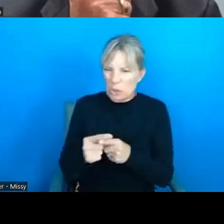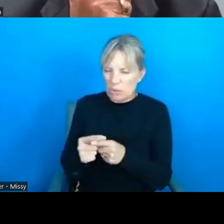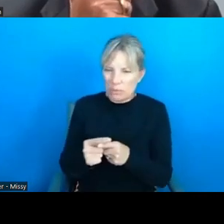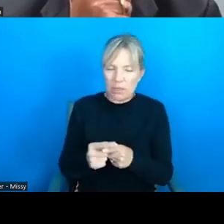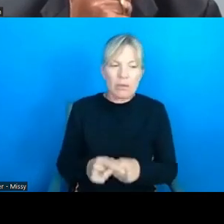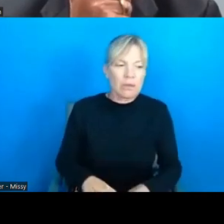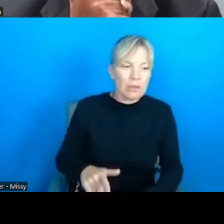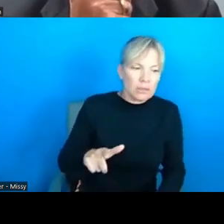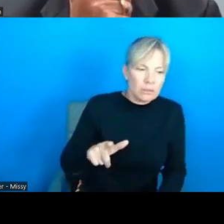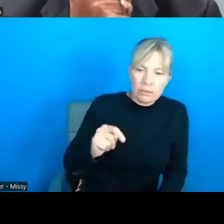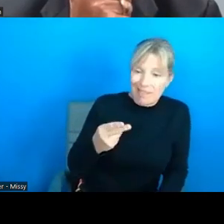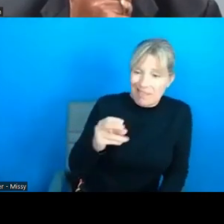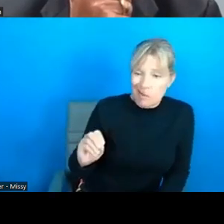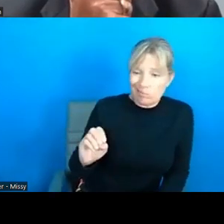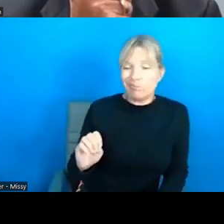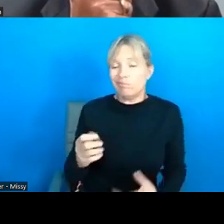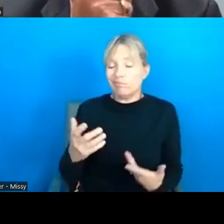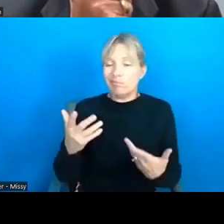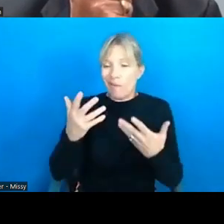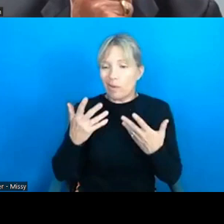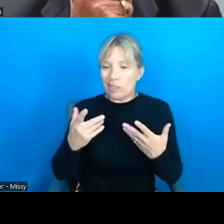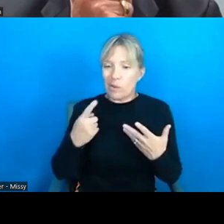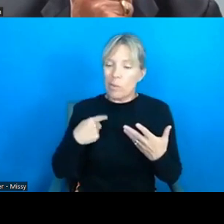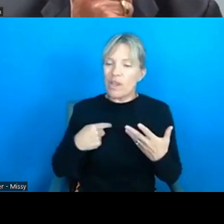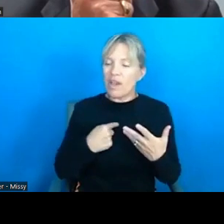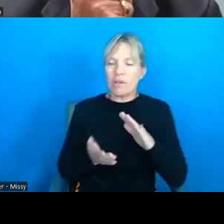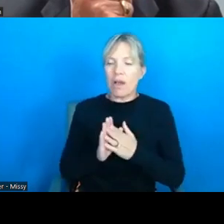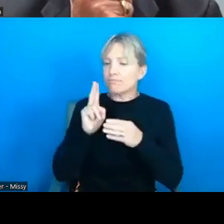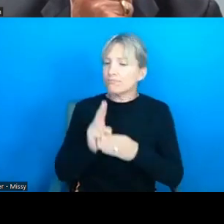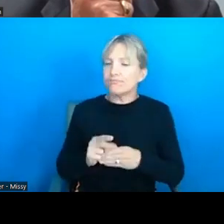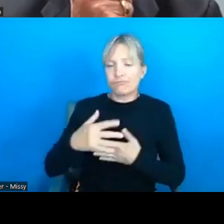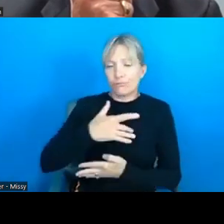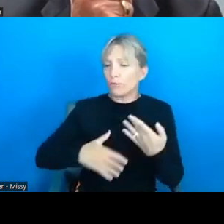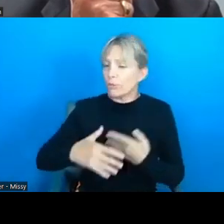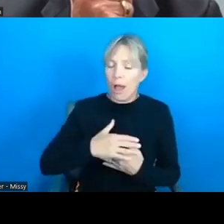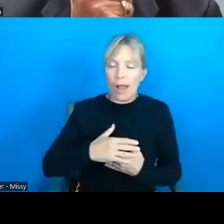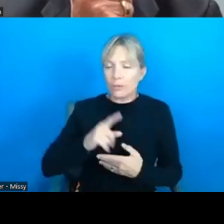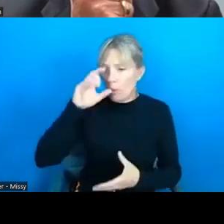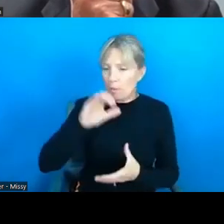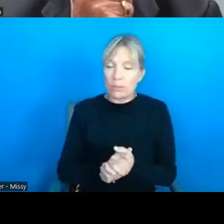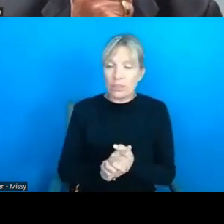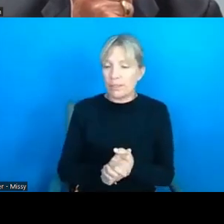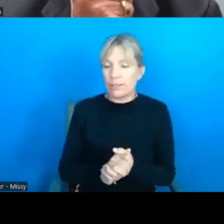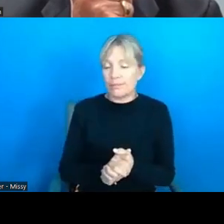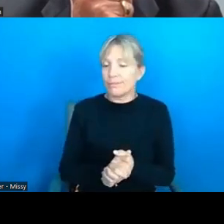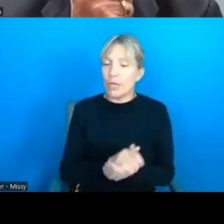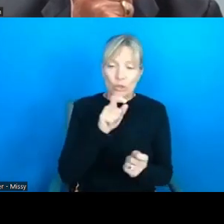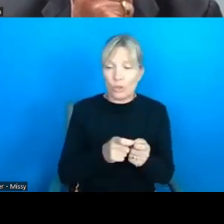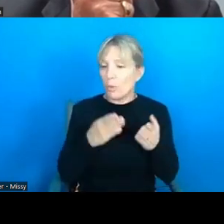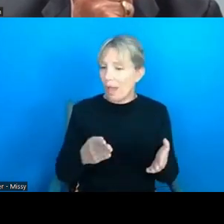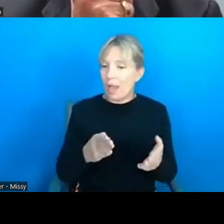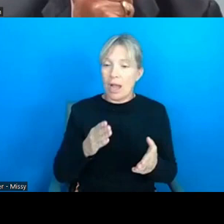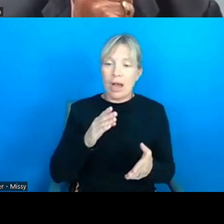Yeah, well, unfortunately, we have been socialized to believe a certain way about